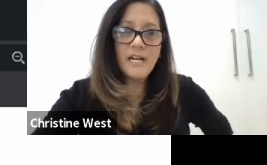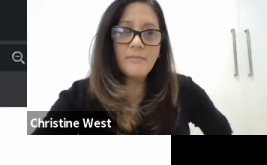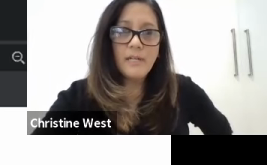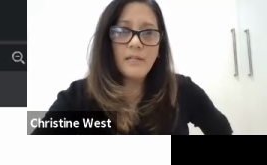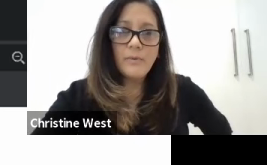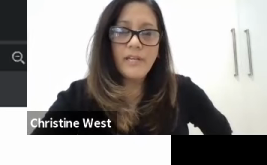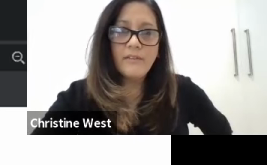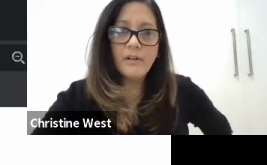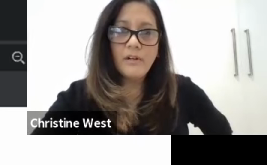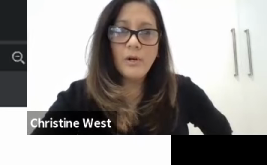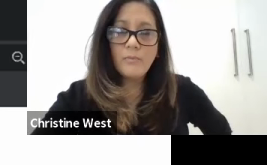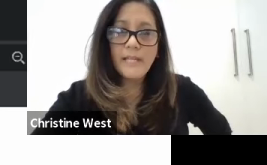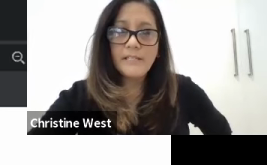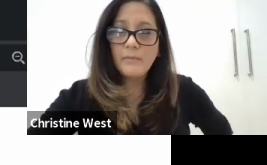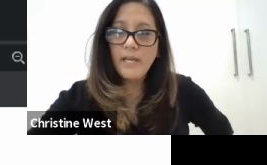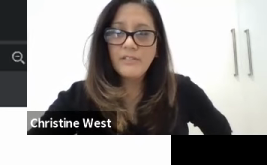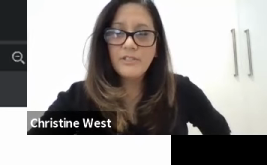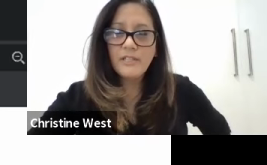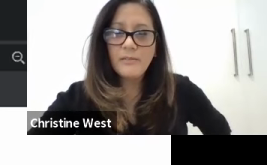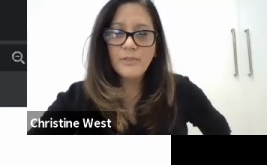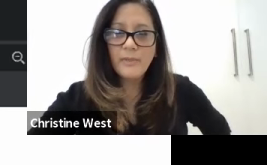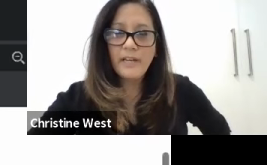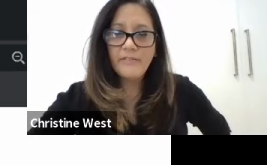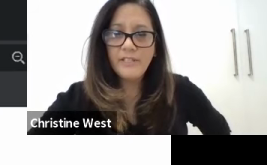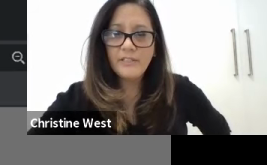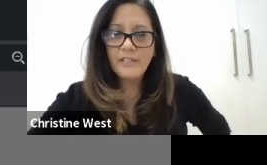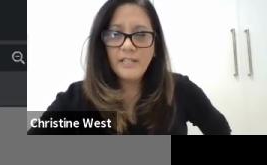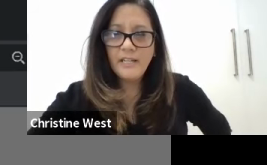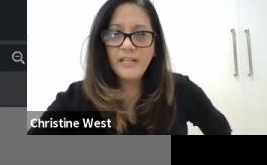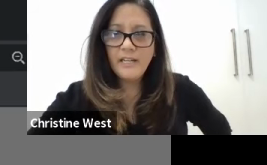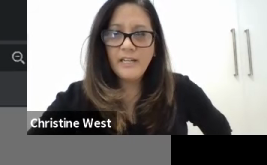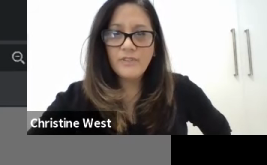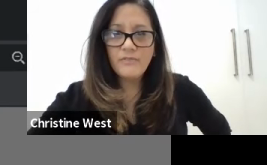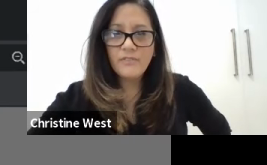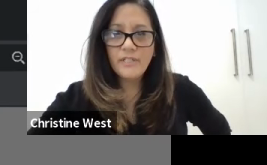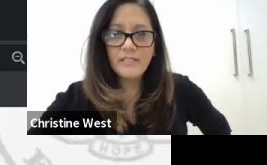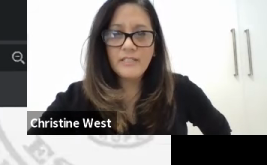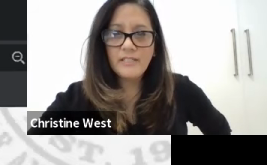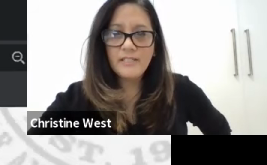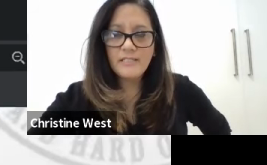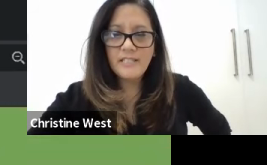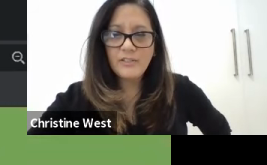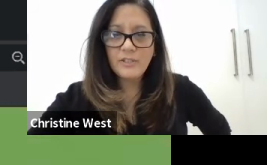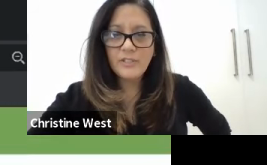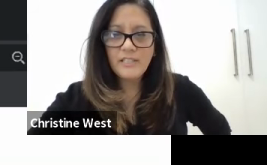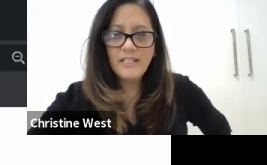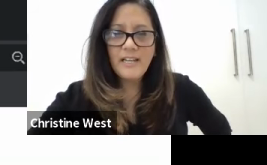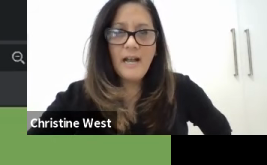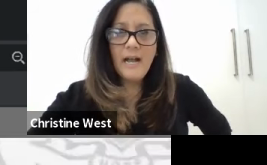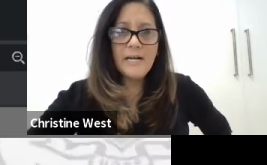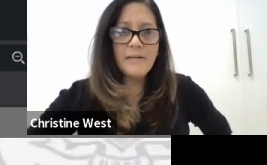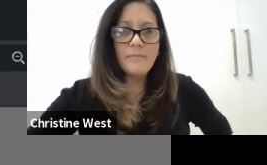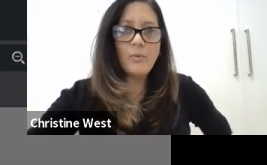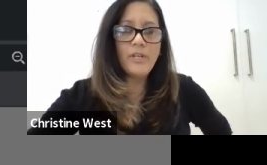the top, we have our home landing page, which we have here. Please feel free to take a look.